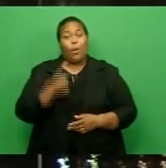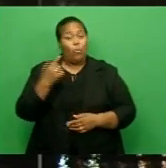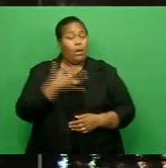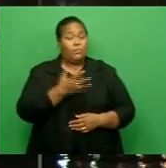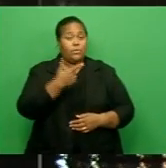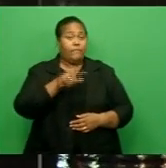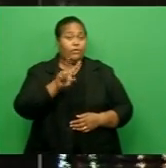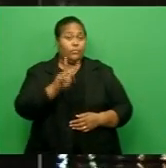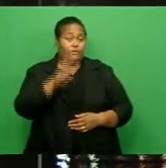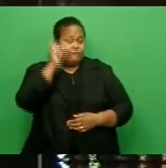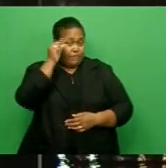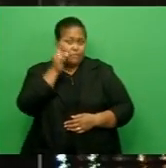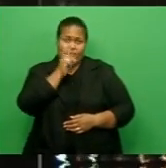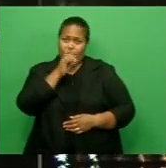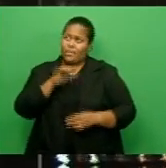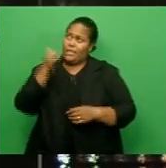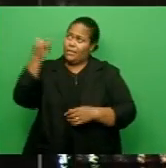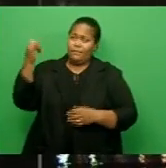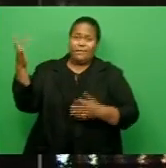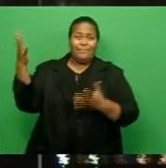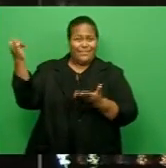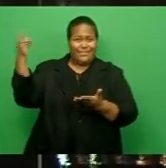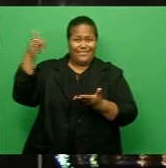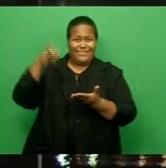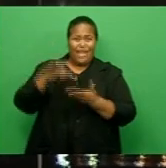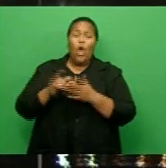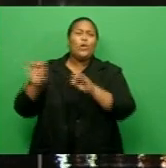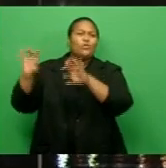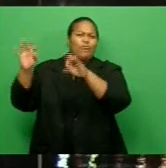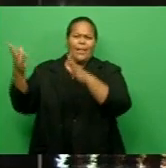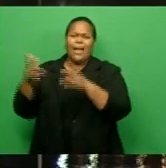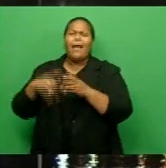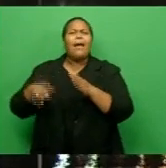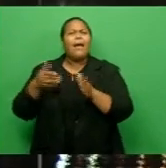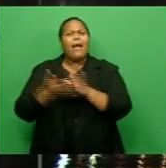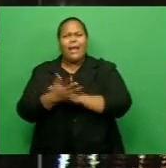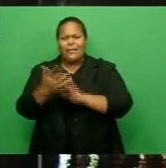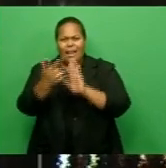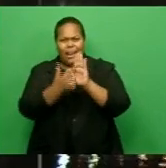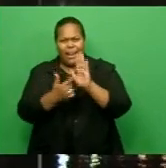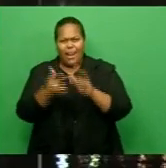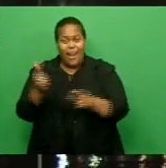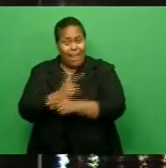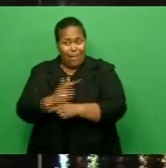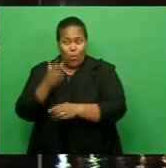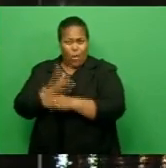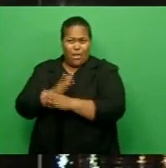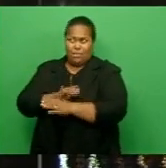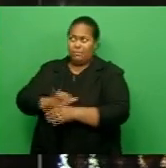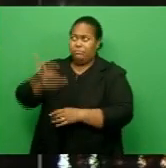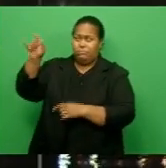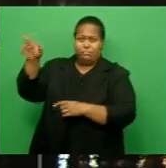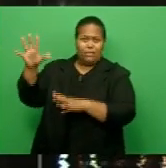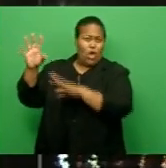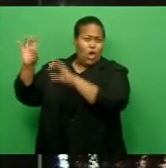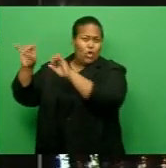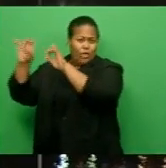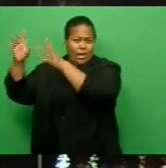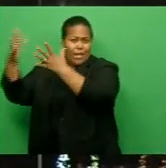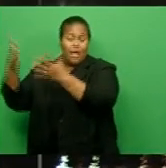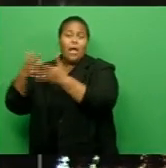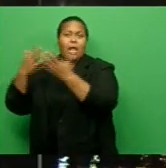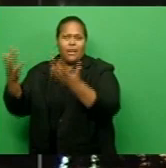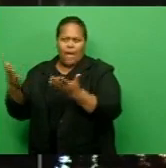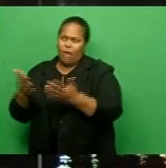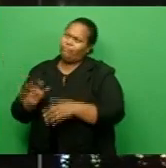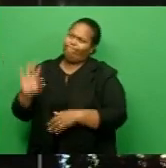172 Fijians who left for Australia under the Pacific Labour Scheme have been urged to follow protocols. Bidding farewell to the seasonal workers, Attorney